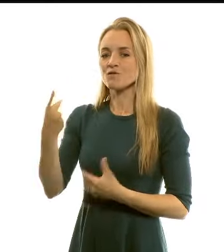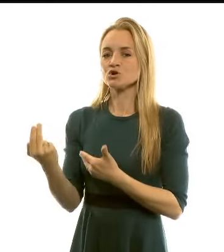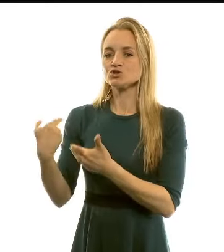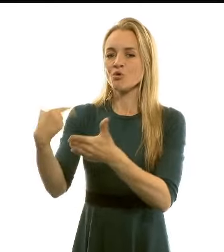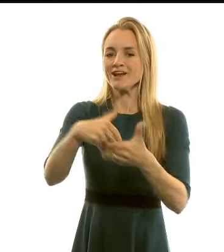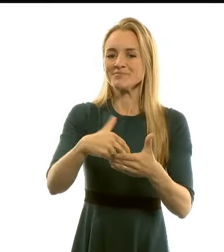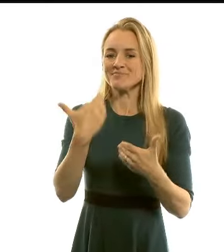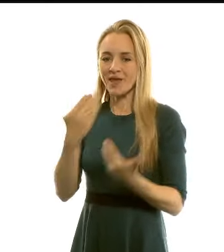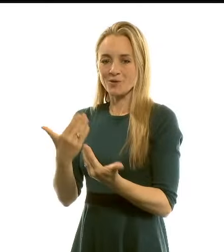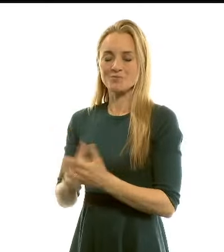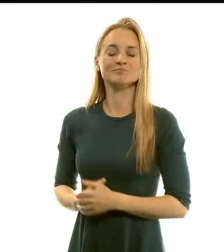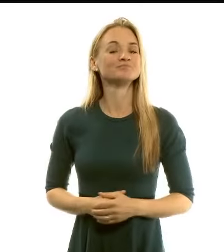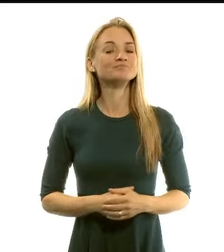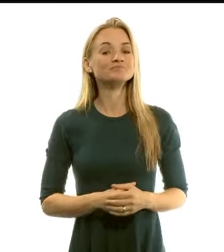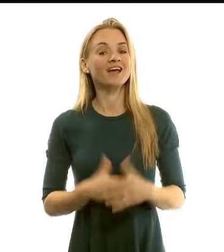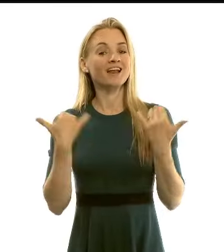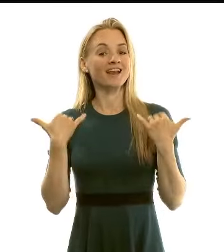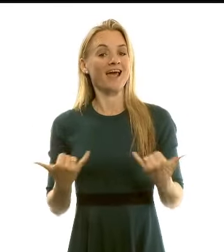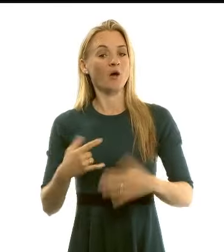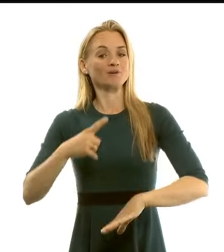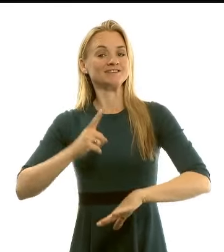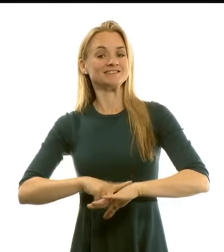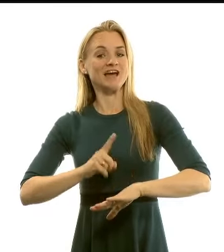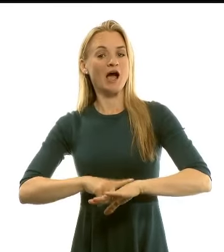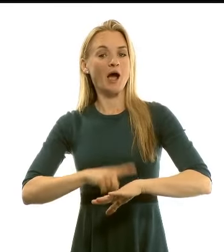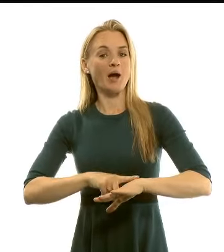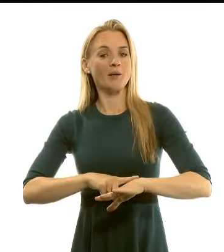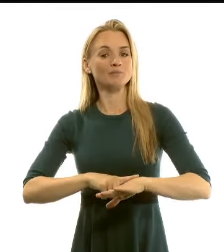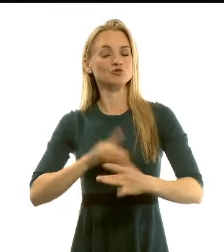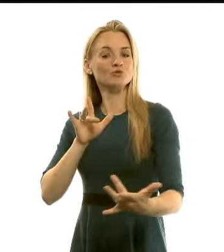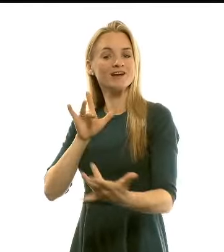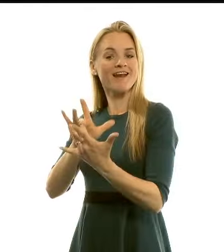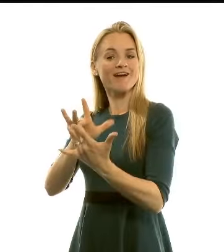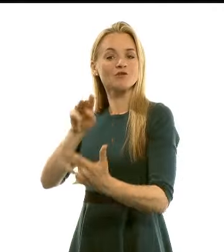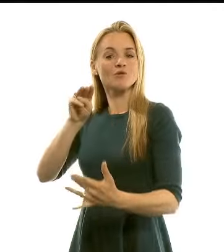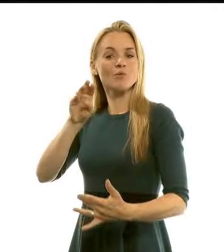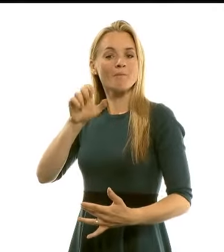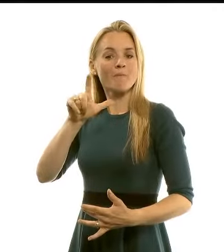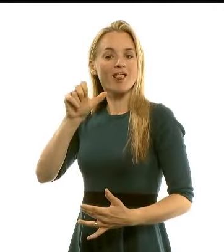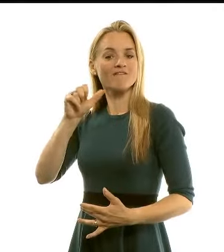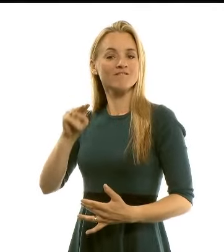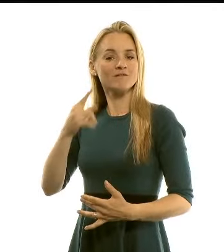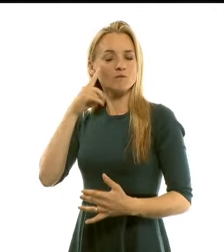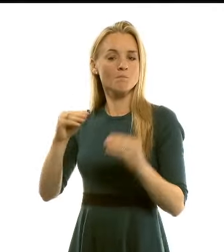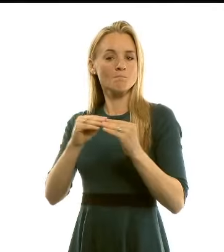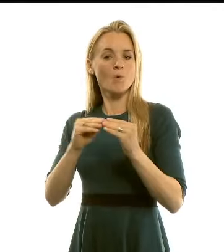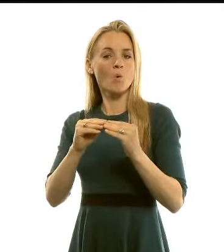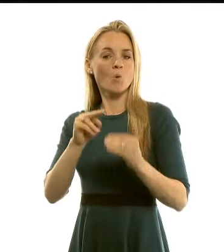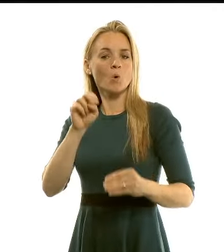And now it is time to dial up Melvin and hear the latest Brickin' news.